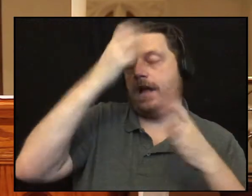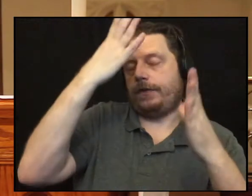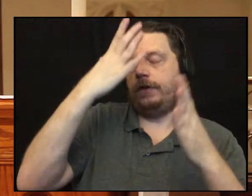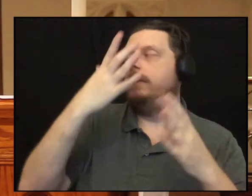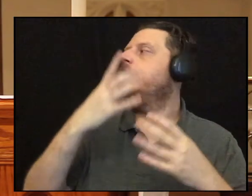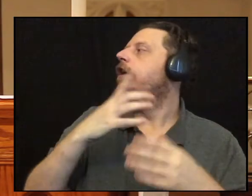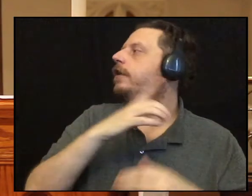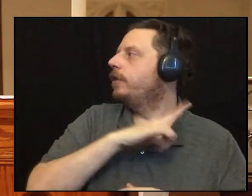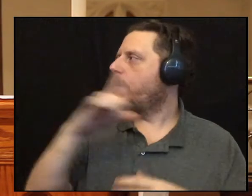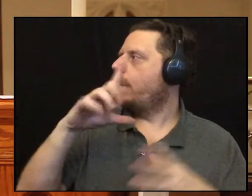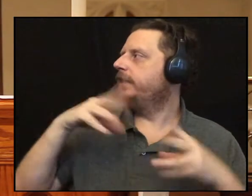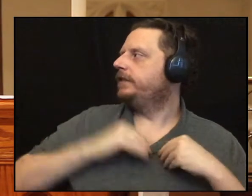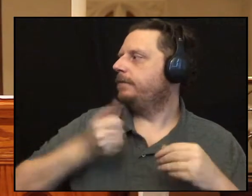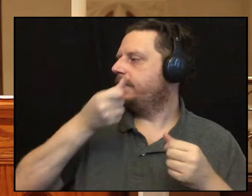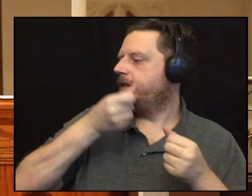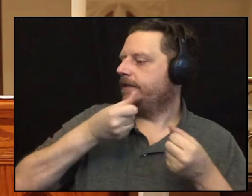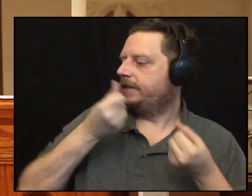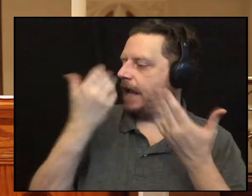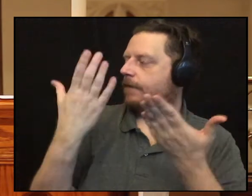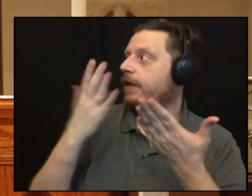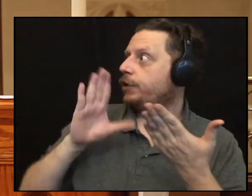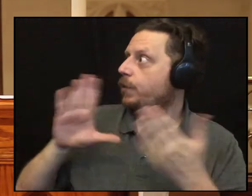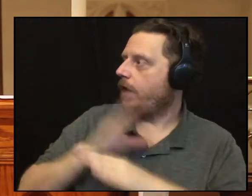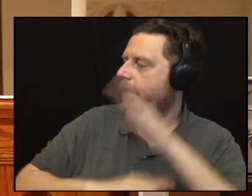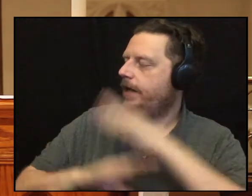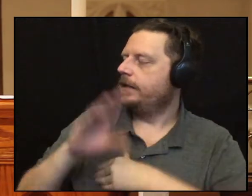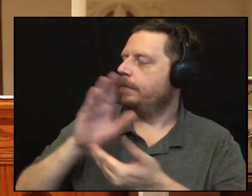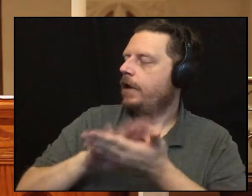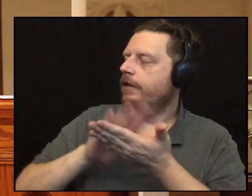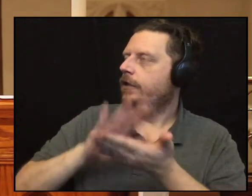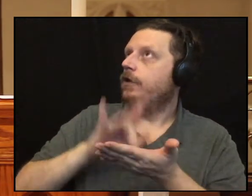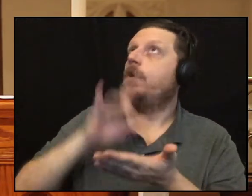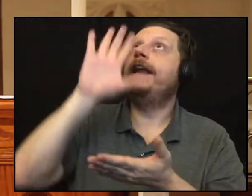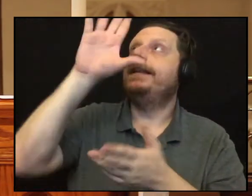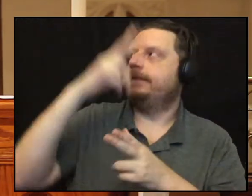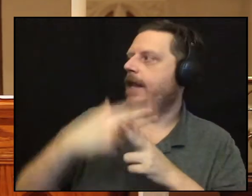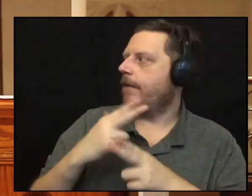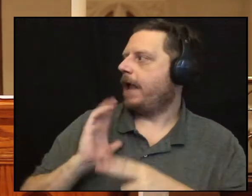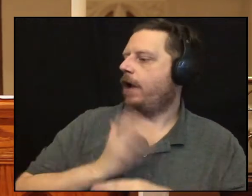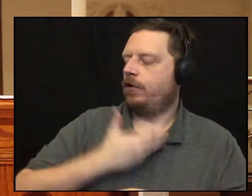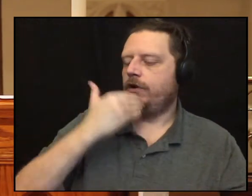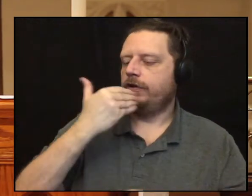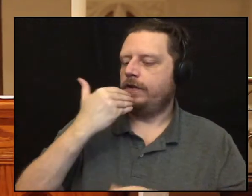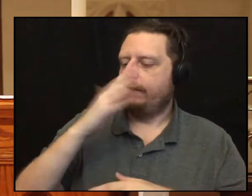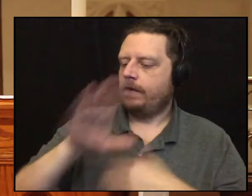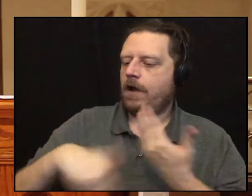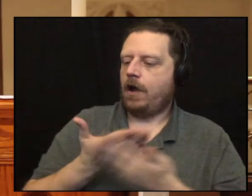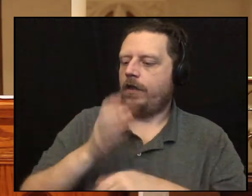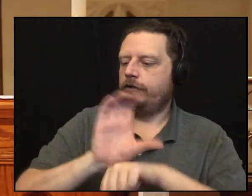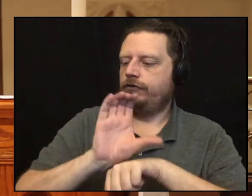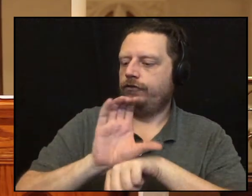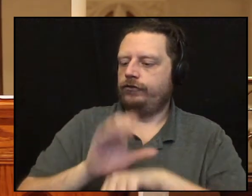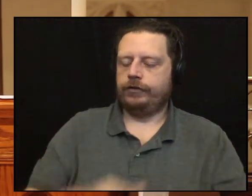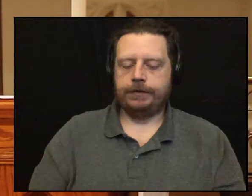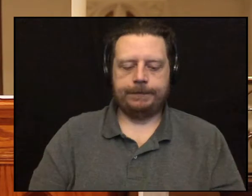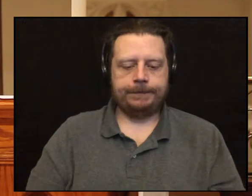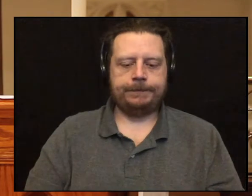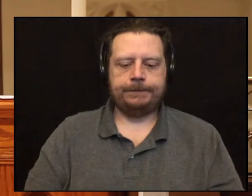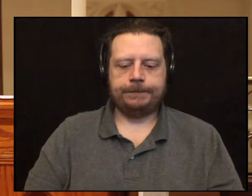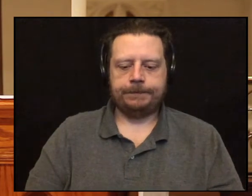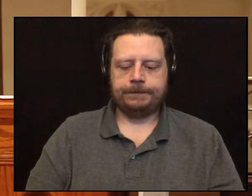accept the sacrifice at your hands for the praise and glory of God's name, for our good and the good of all the church.